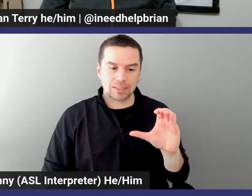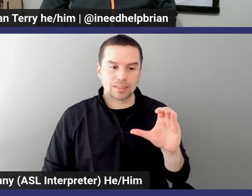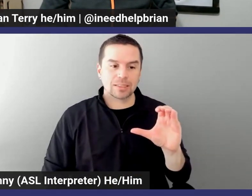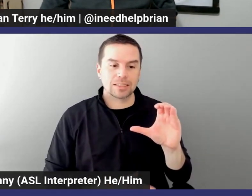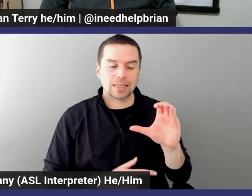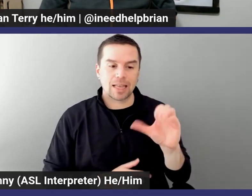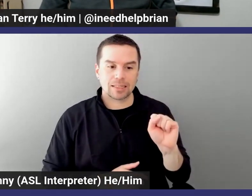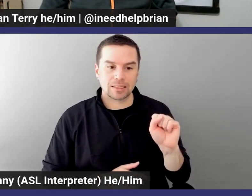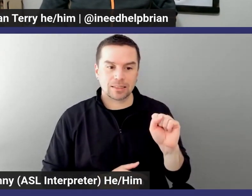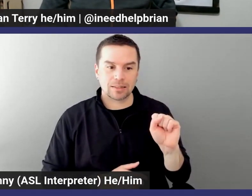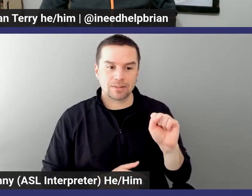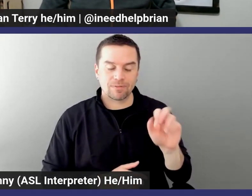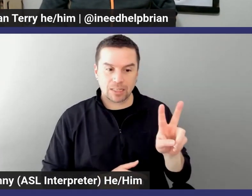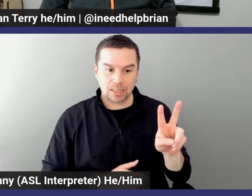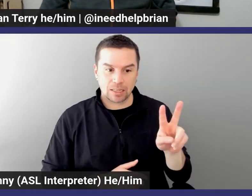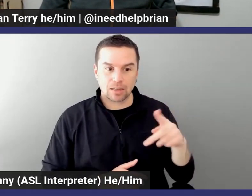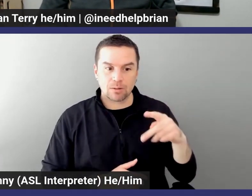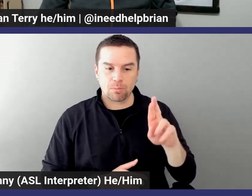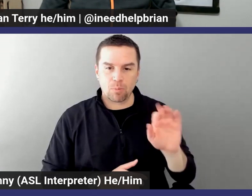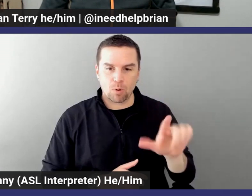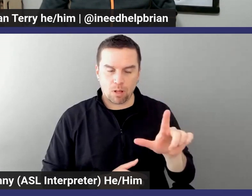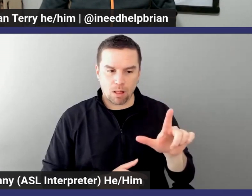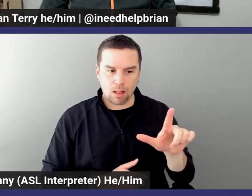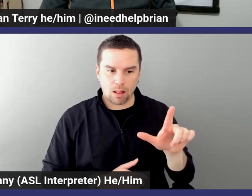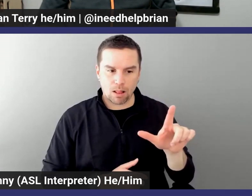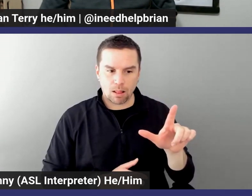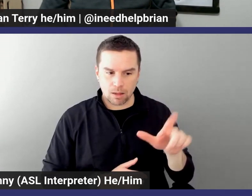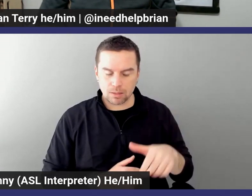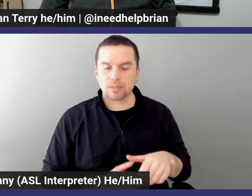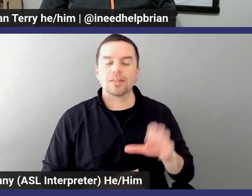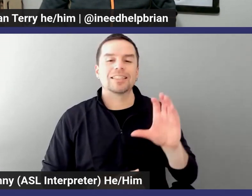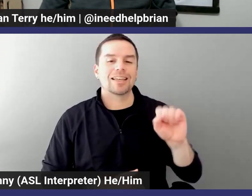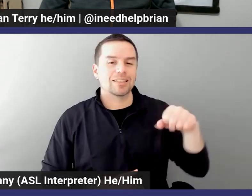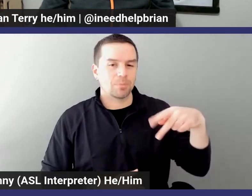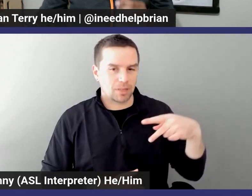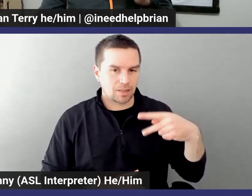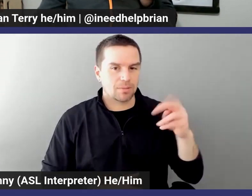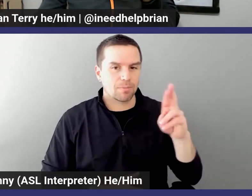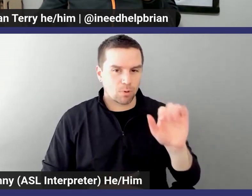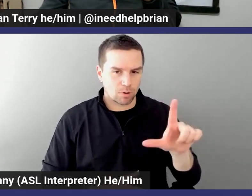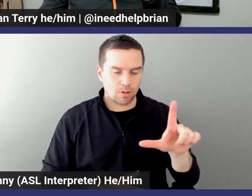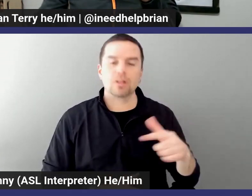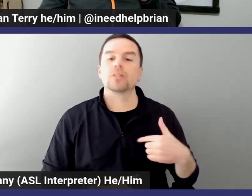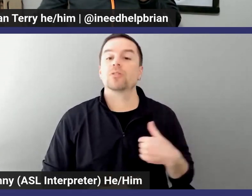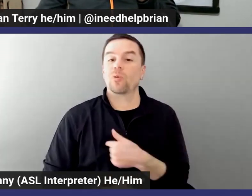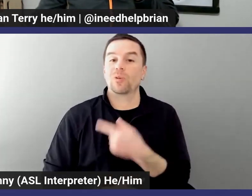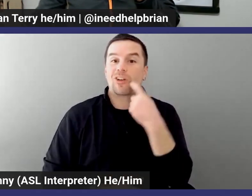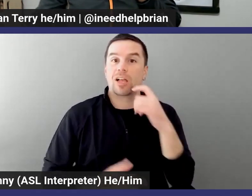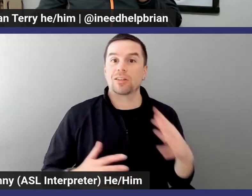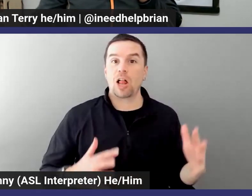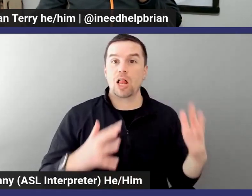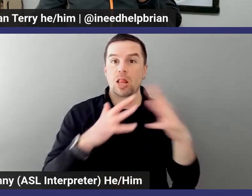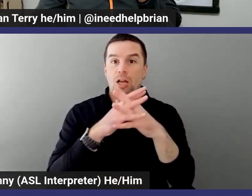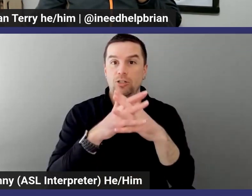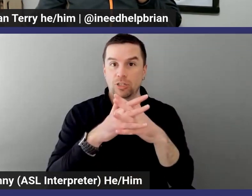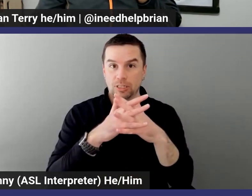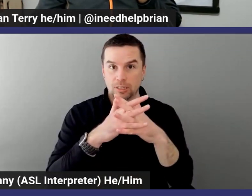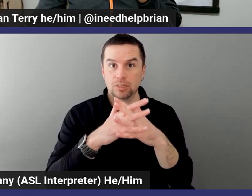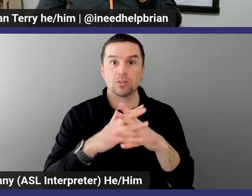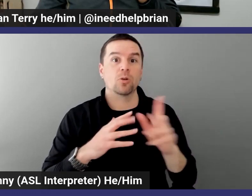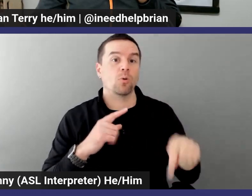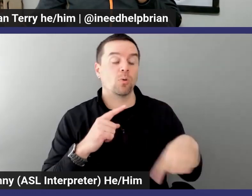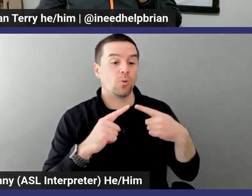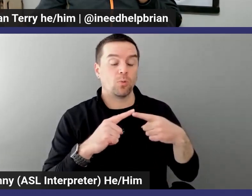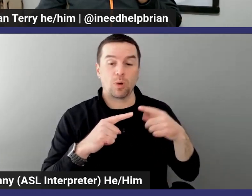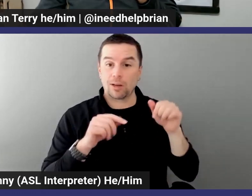can actually access it on our web page, we have just launched it, right? When you go there, you can see what are